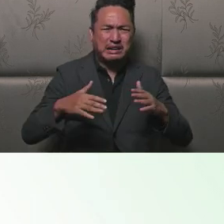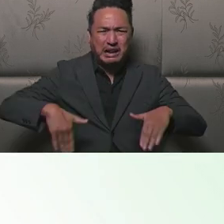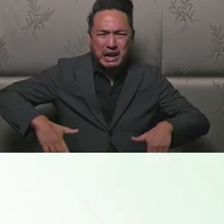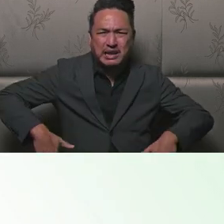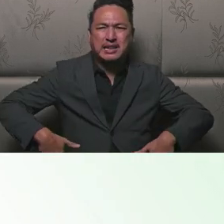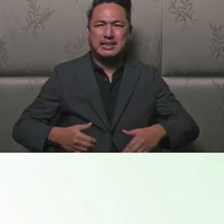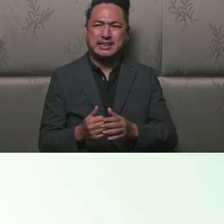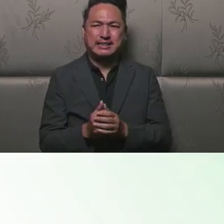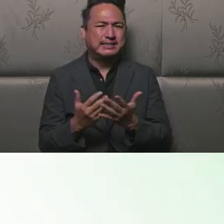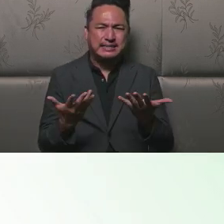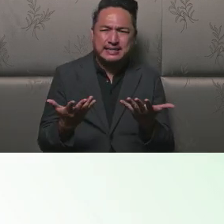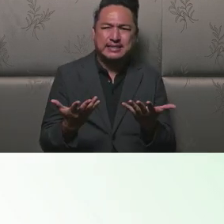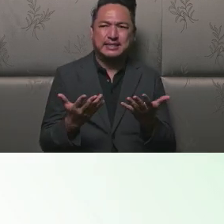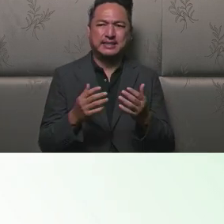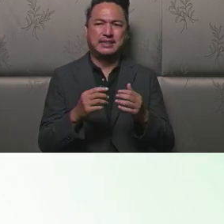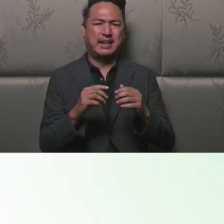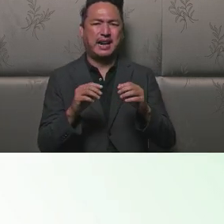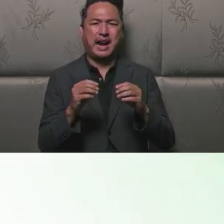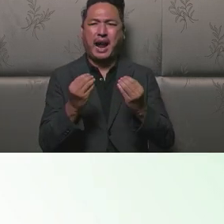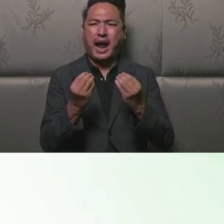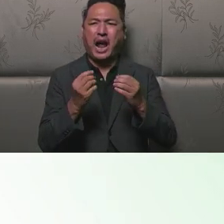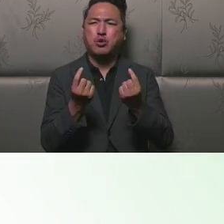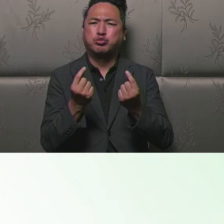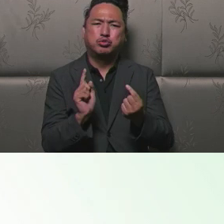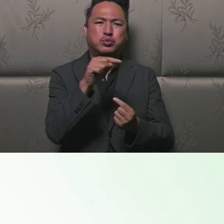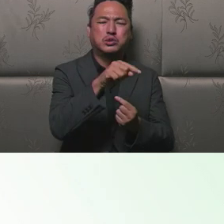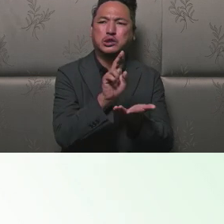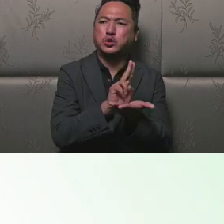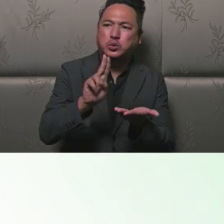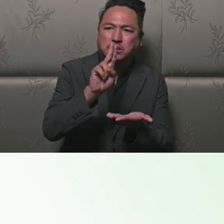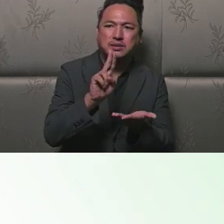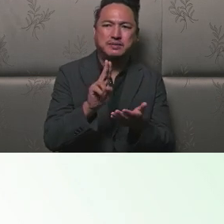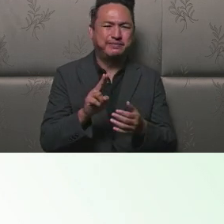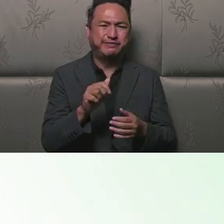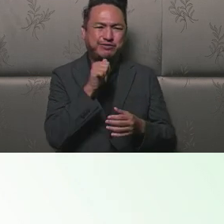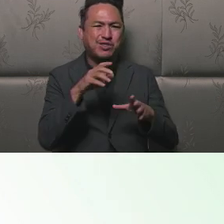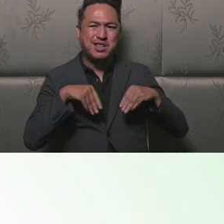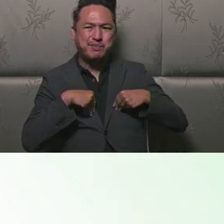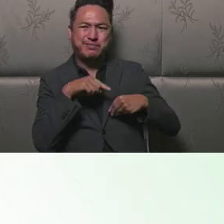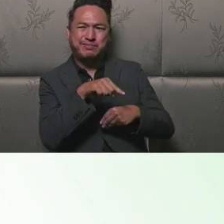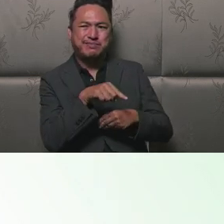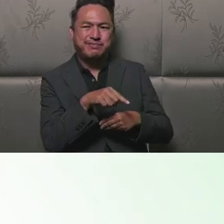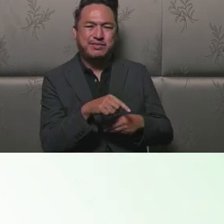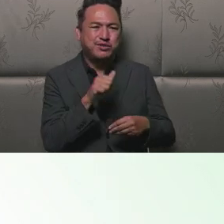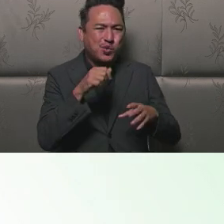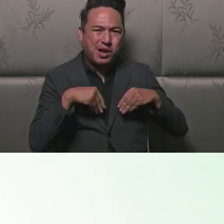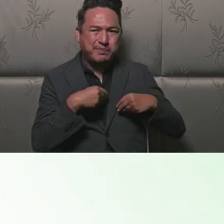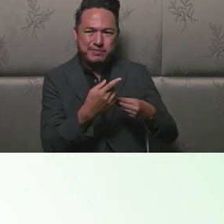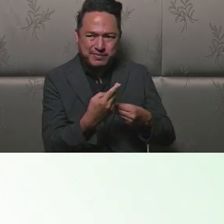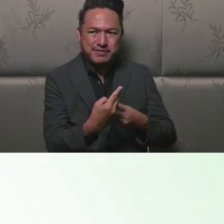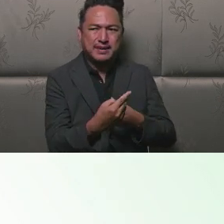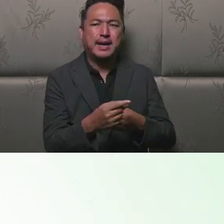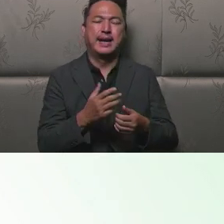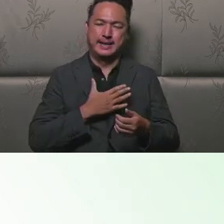everyone, we aim to develop a learning ecosystems that work across life in every setting,